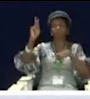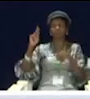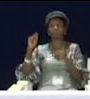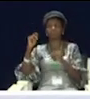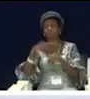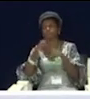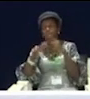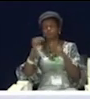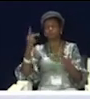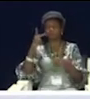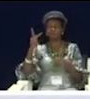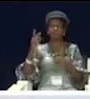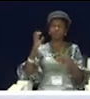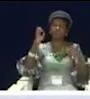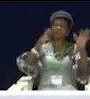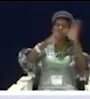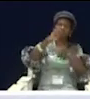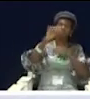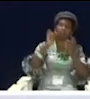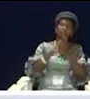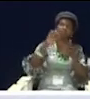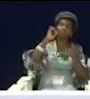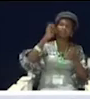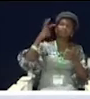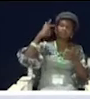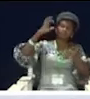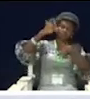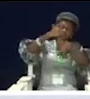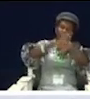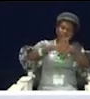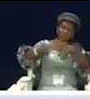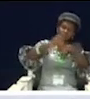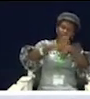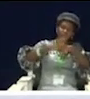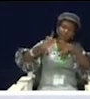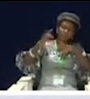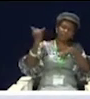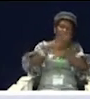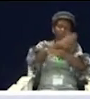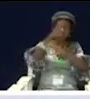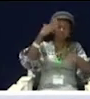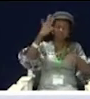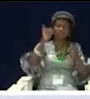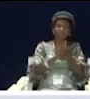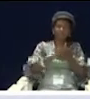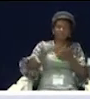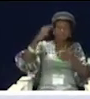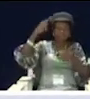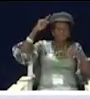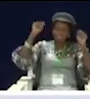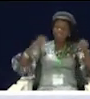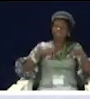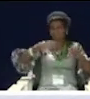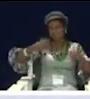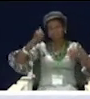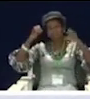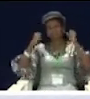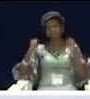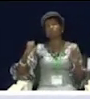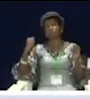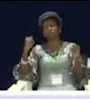When they saw Elisha, that he was bald-headed, they never thought this man can have any power.